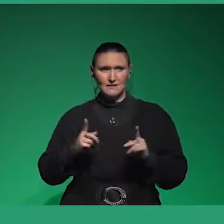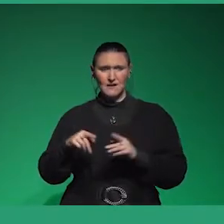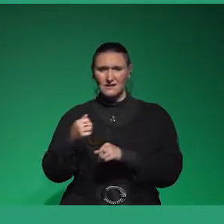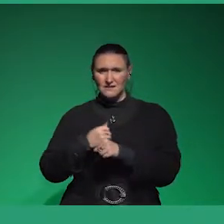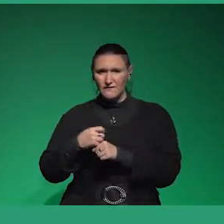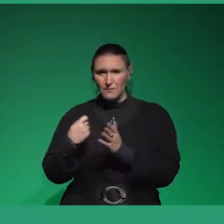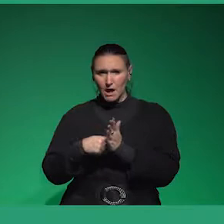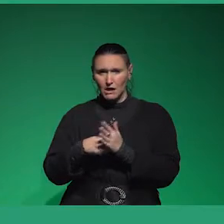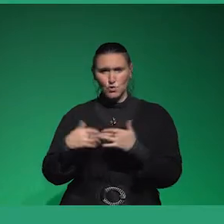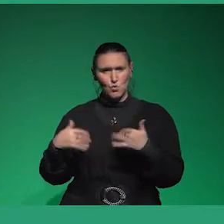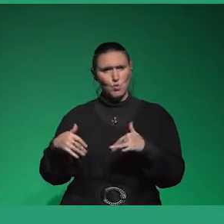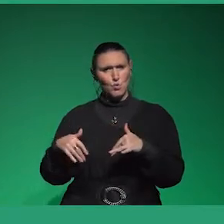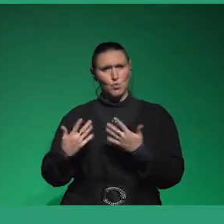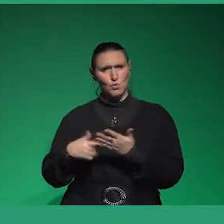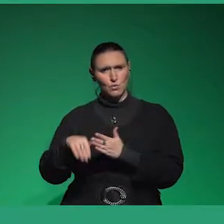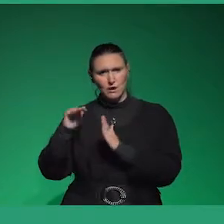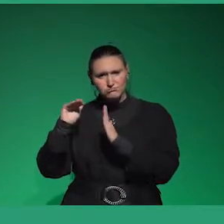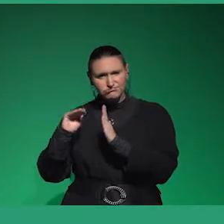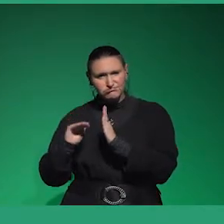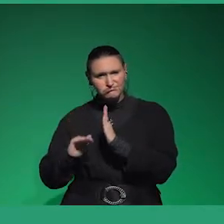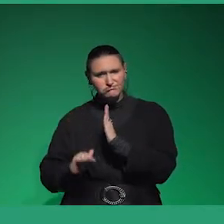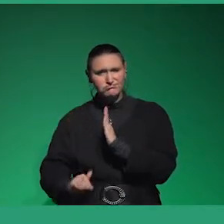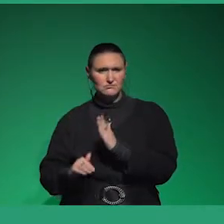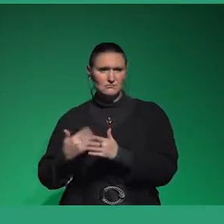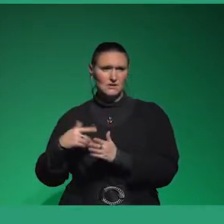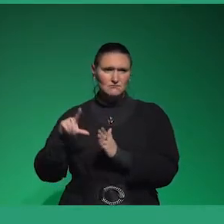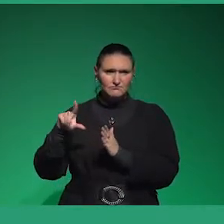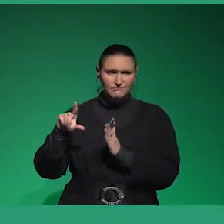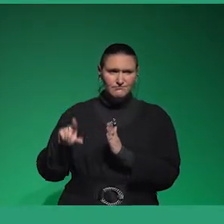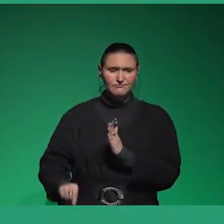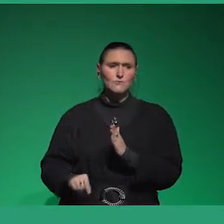to make it as a green beans, and there's no